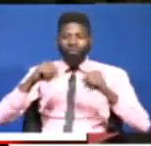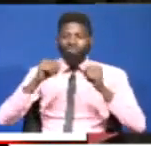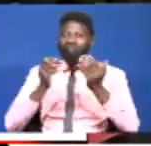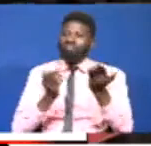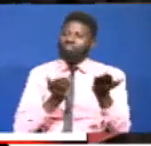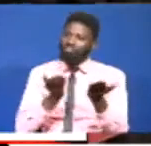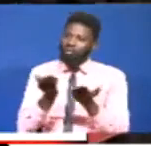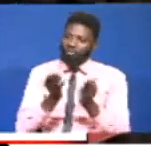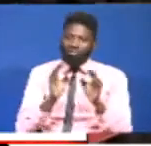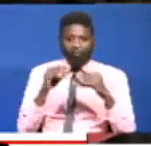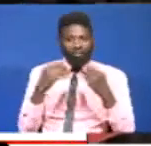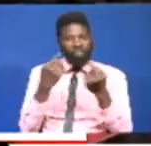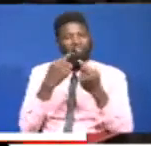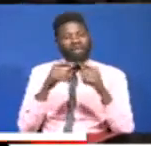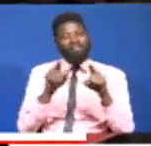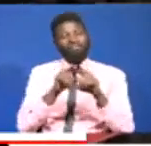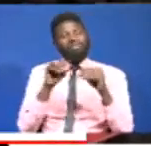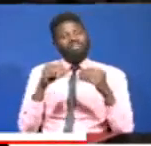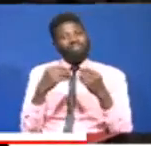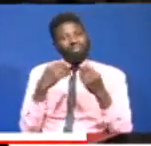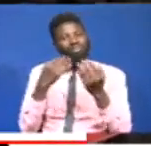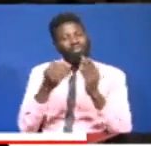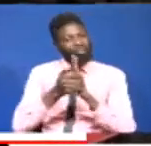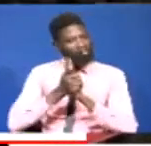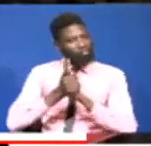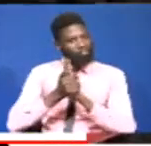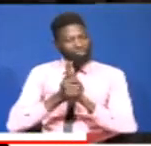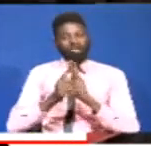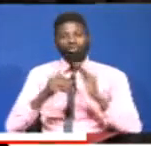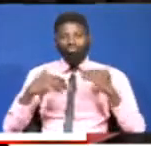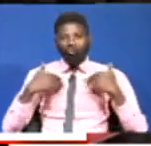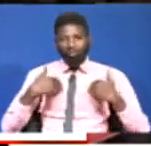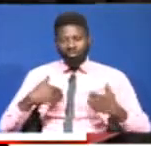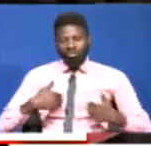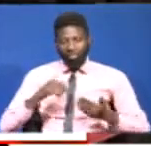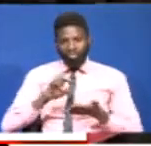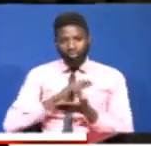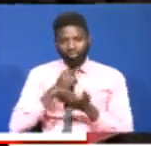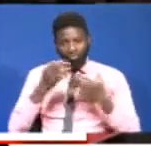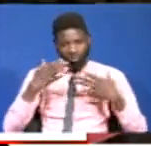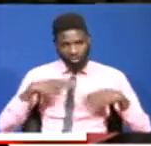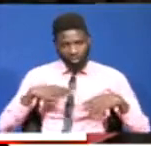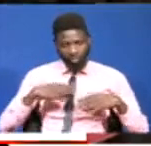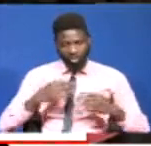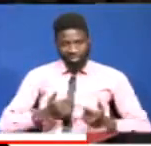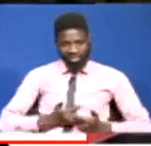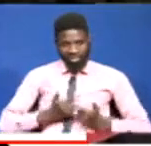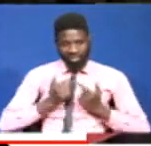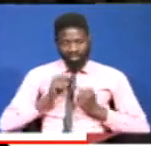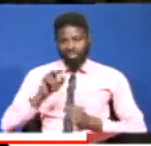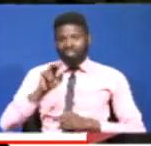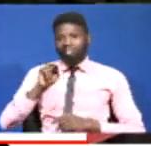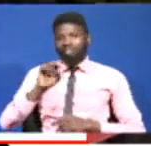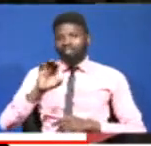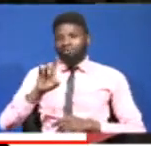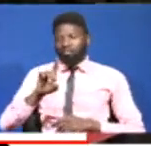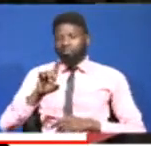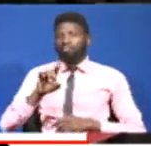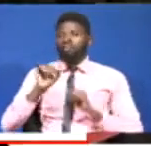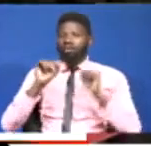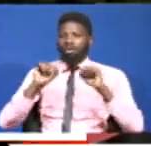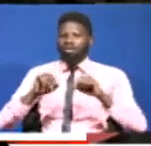skilled human resource as an integral care model for persons living with NCDs through capacity building. And I'm happy